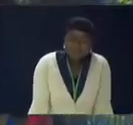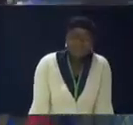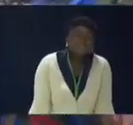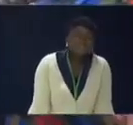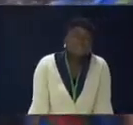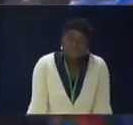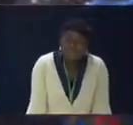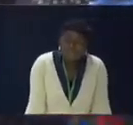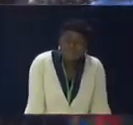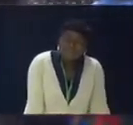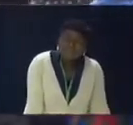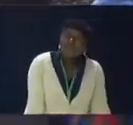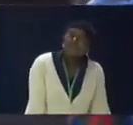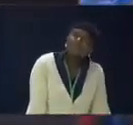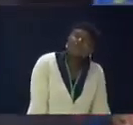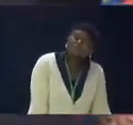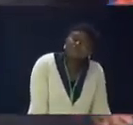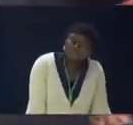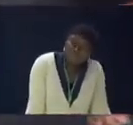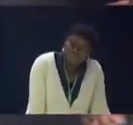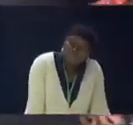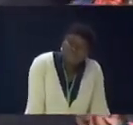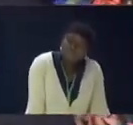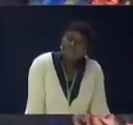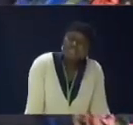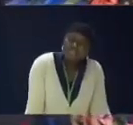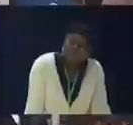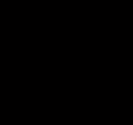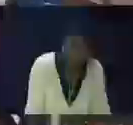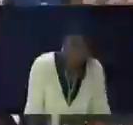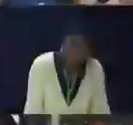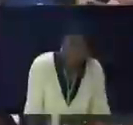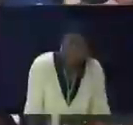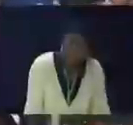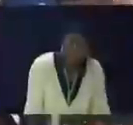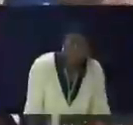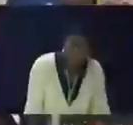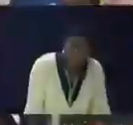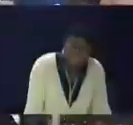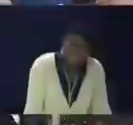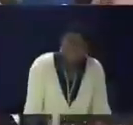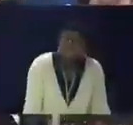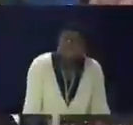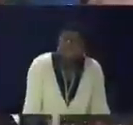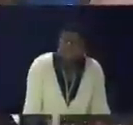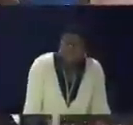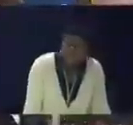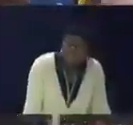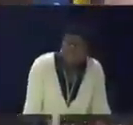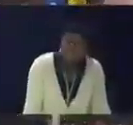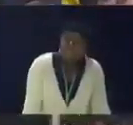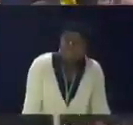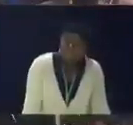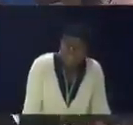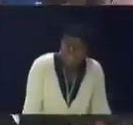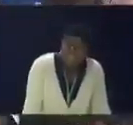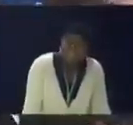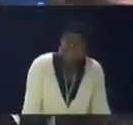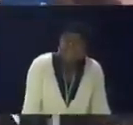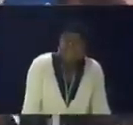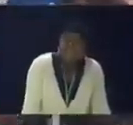fail. You're not going to get weaker. You're going to get stronger day by day.